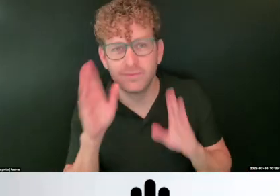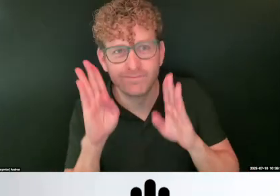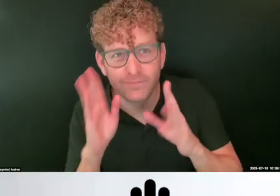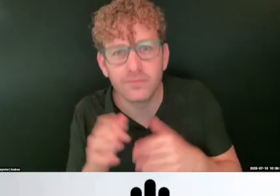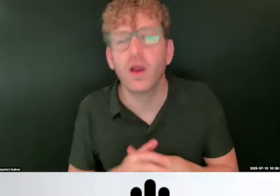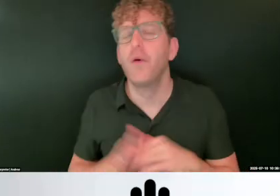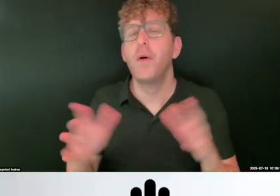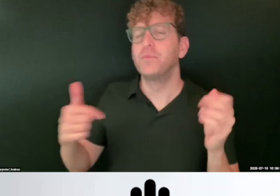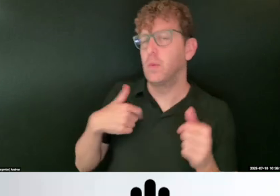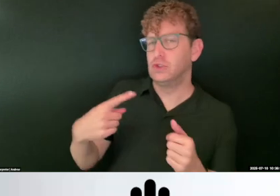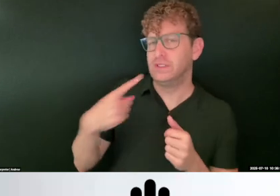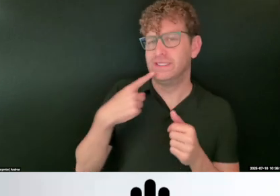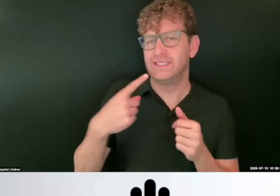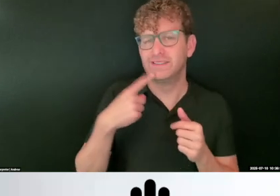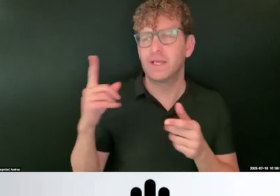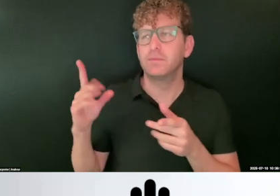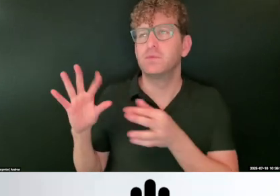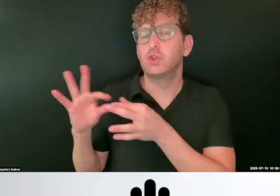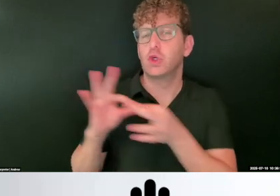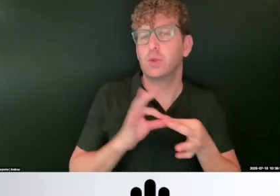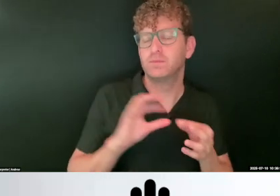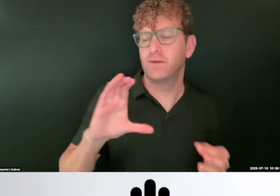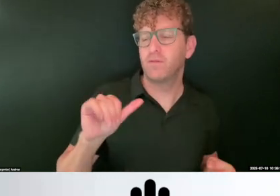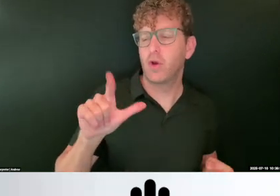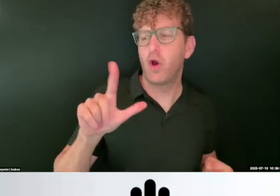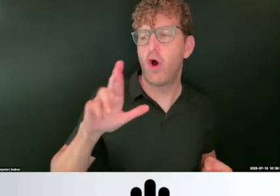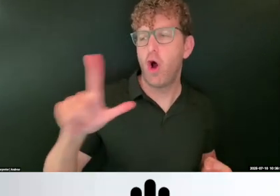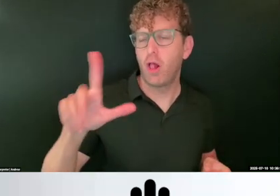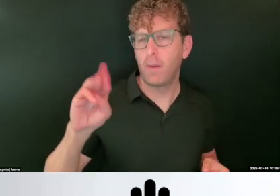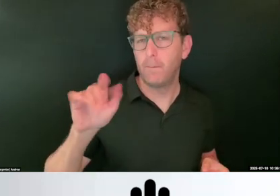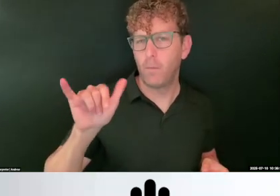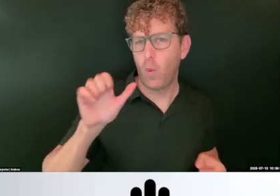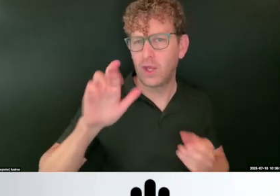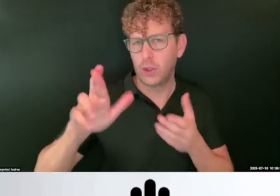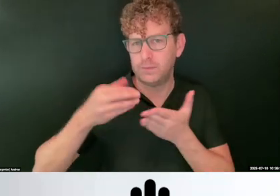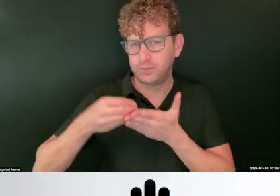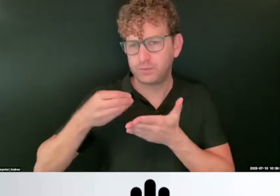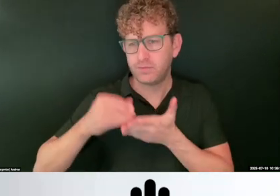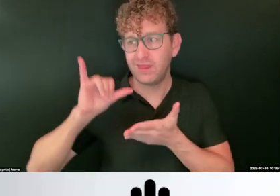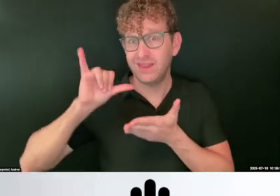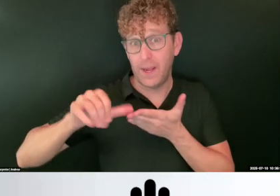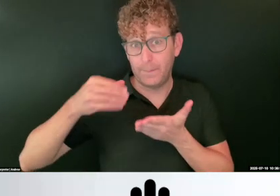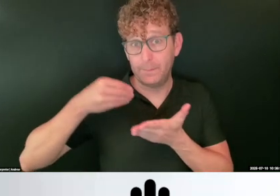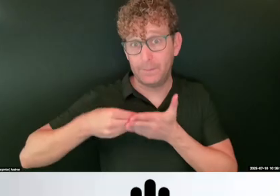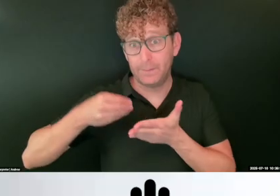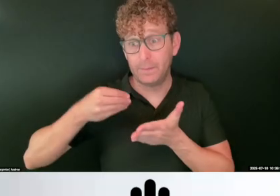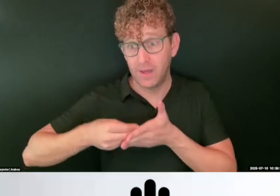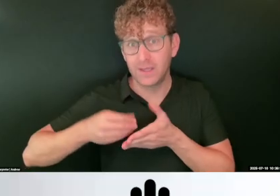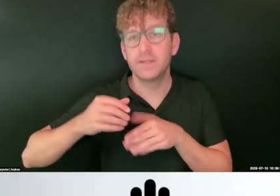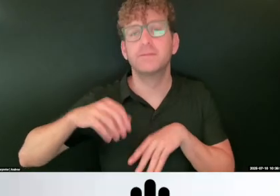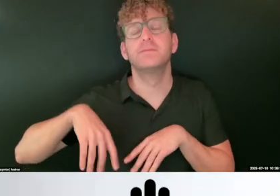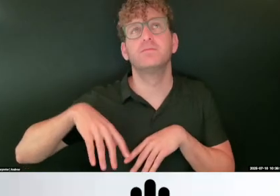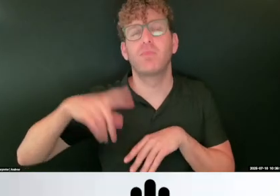Carl Moyer money, that's money that Olivia, I think you can probably